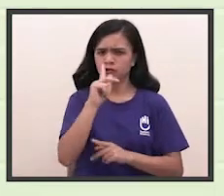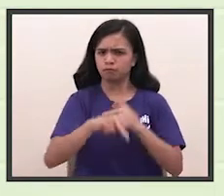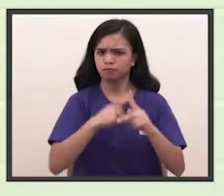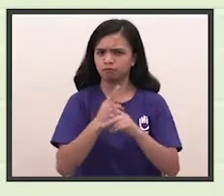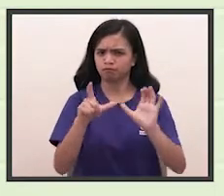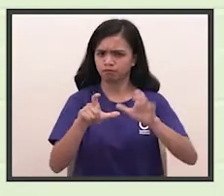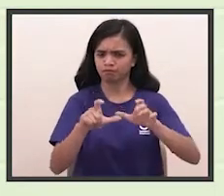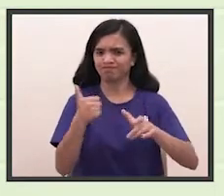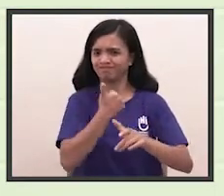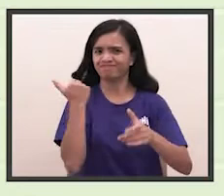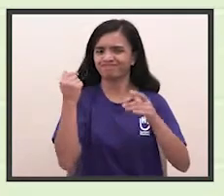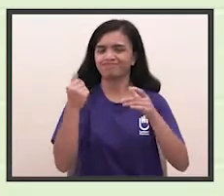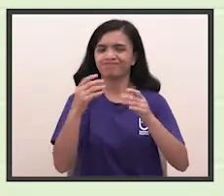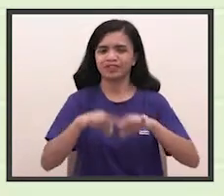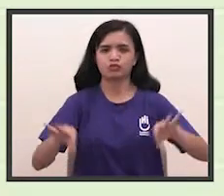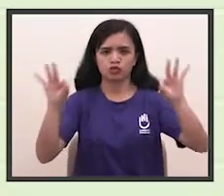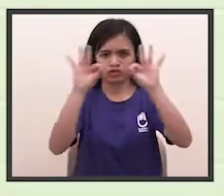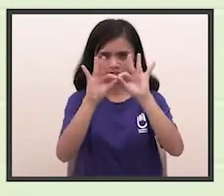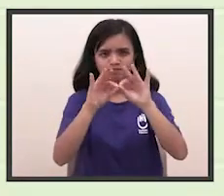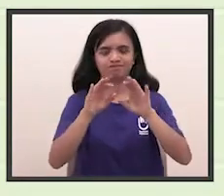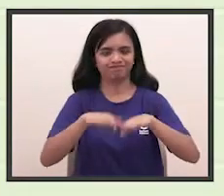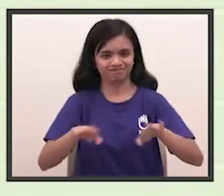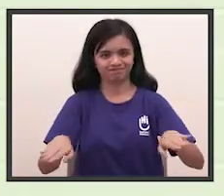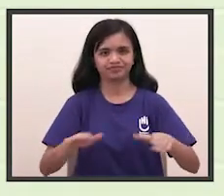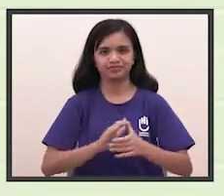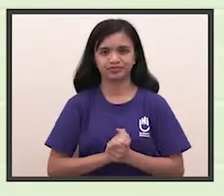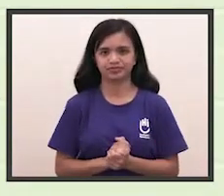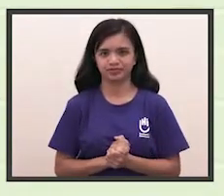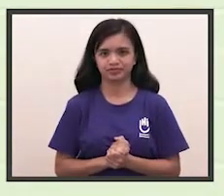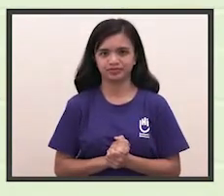disability, and other important information.